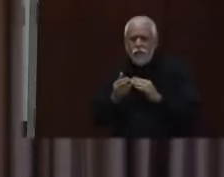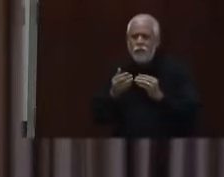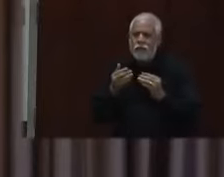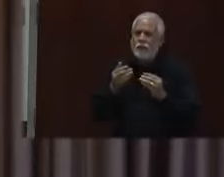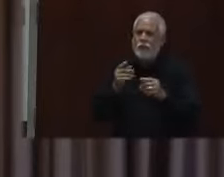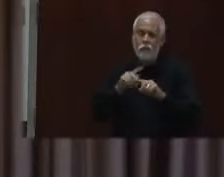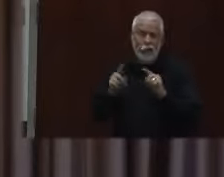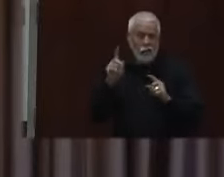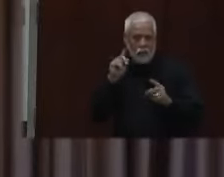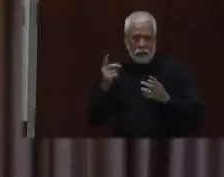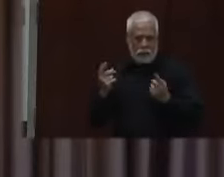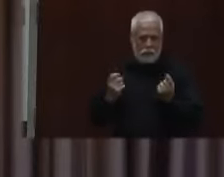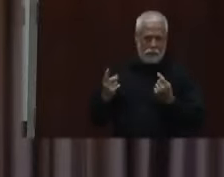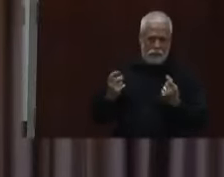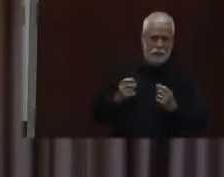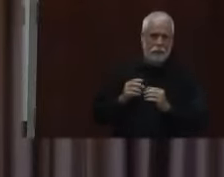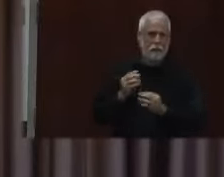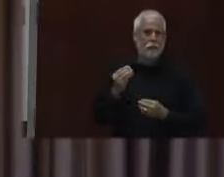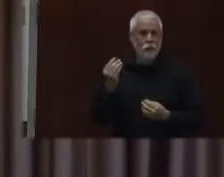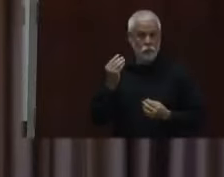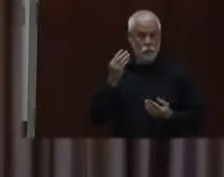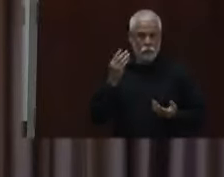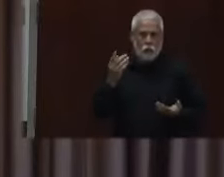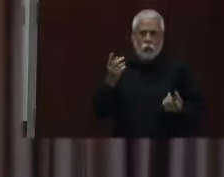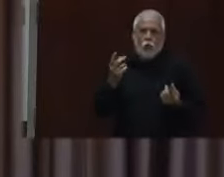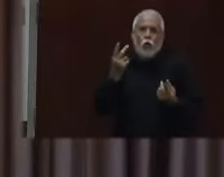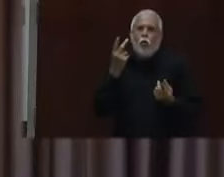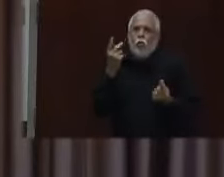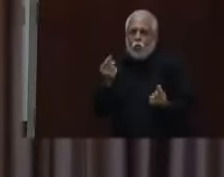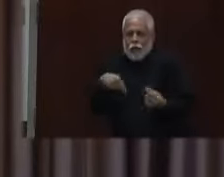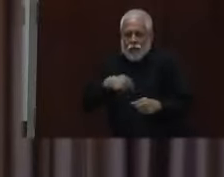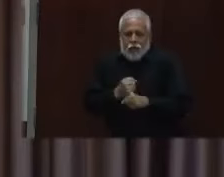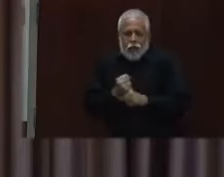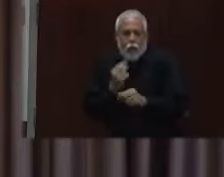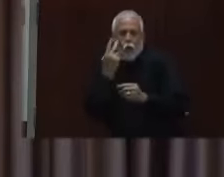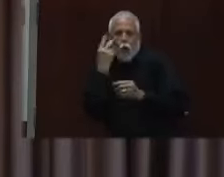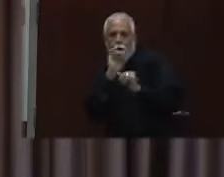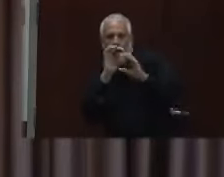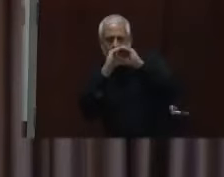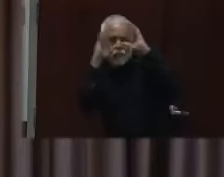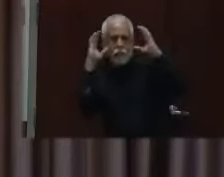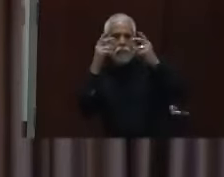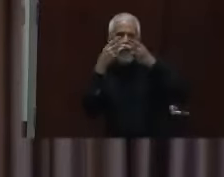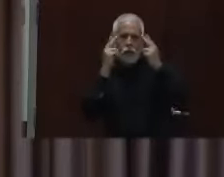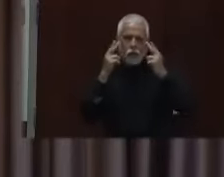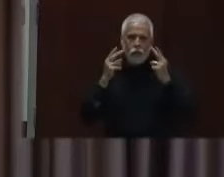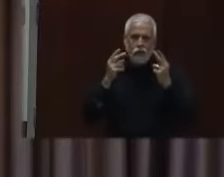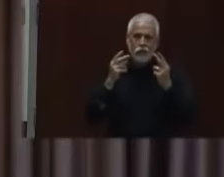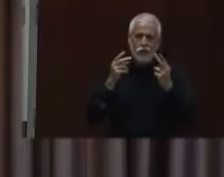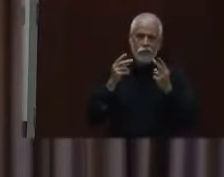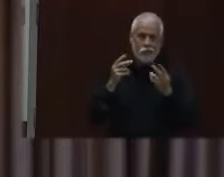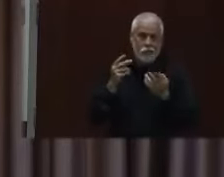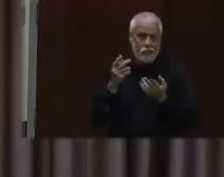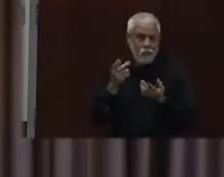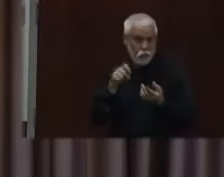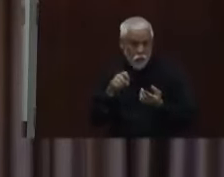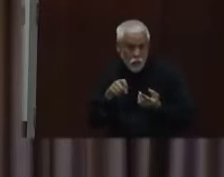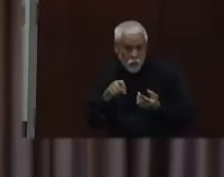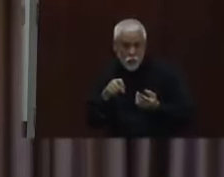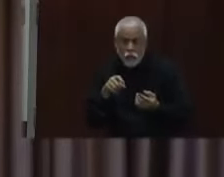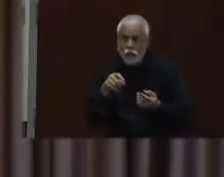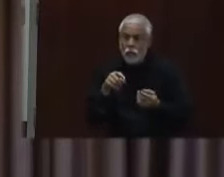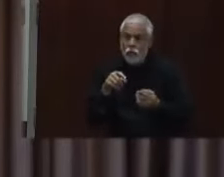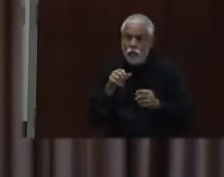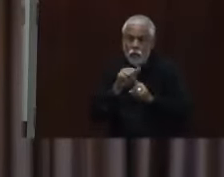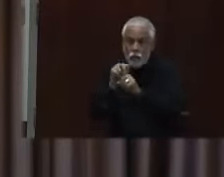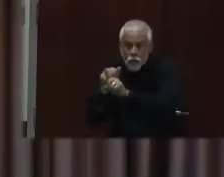But I hear a lot of people asking about, what should it look like? So I just, or Yeah. should people do it at all? If